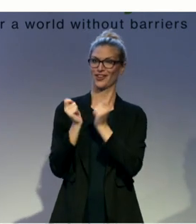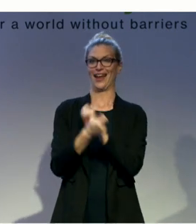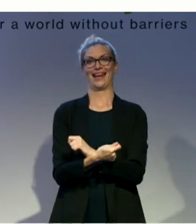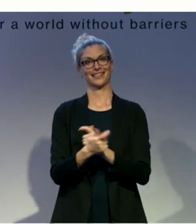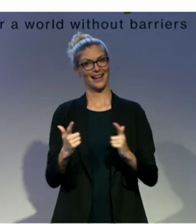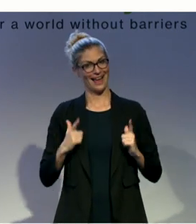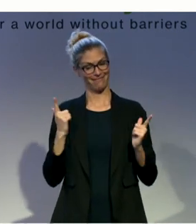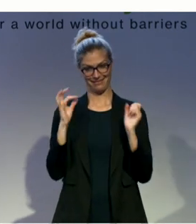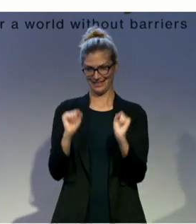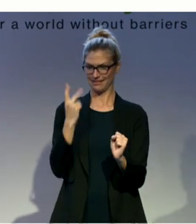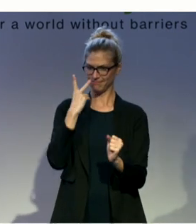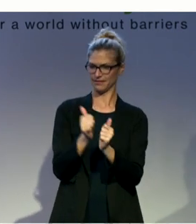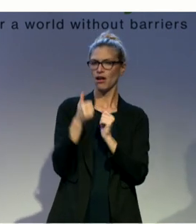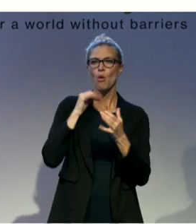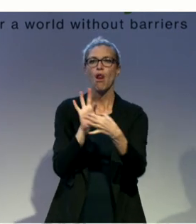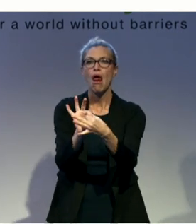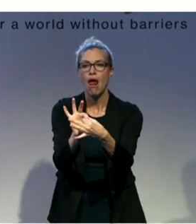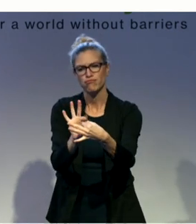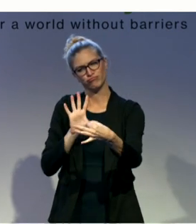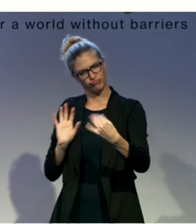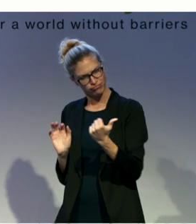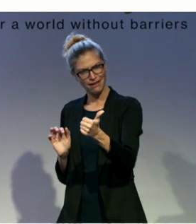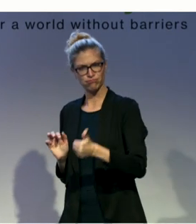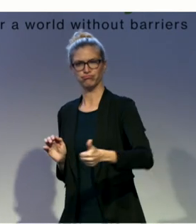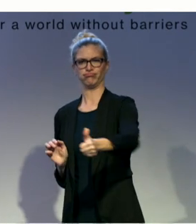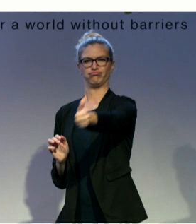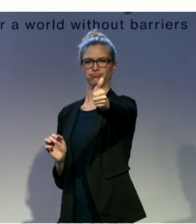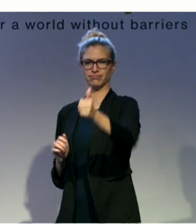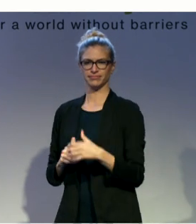and their self-esteem is improved. On this photo,